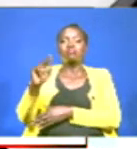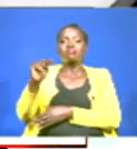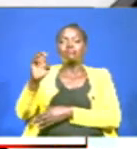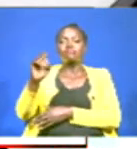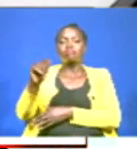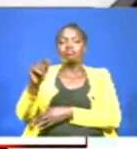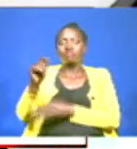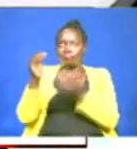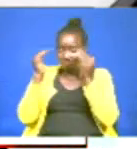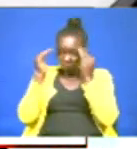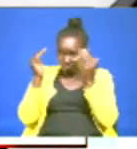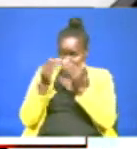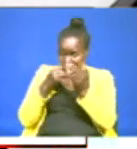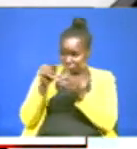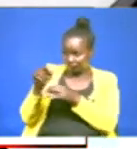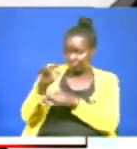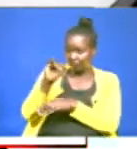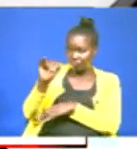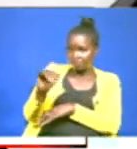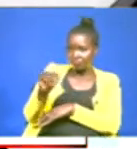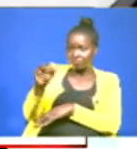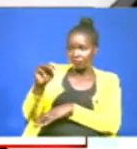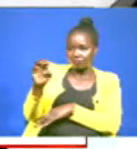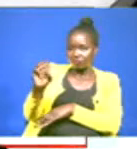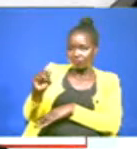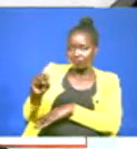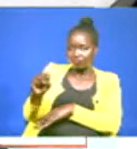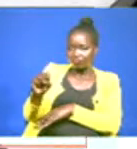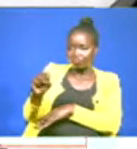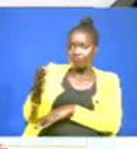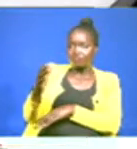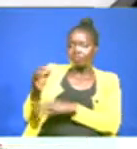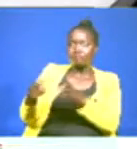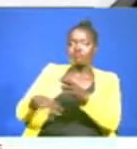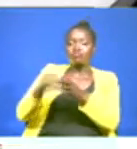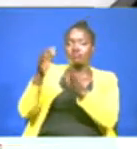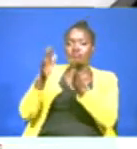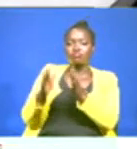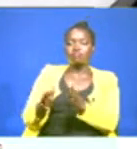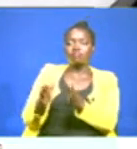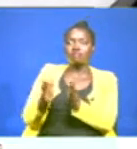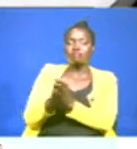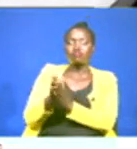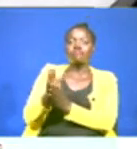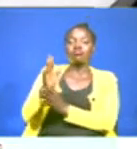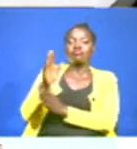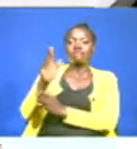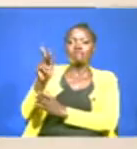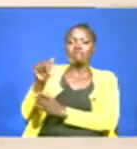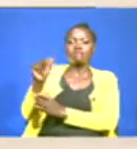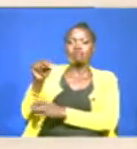late James Samuel Gishuru, one of the founders of KANU.